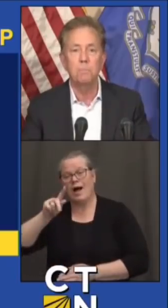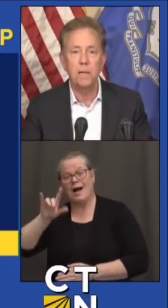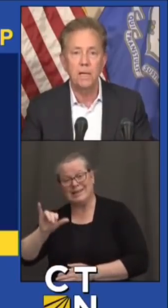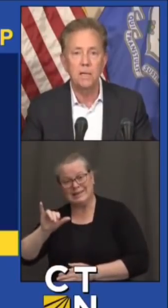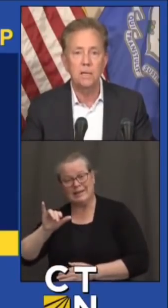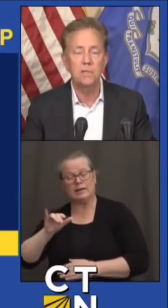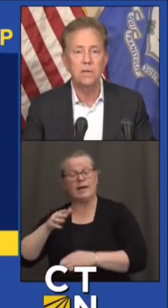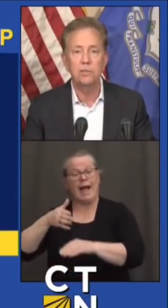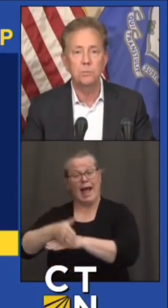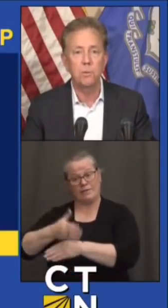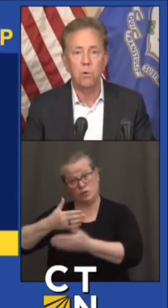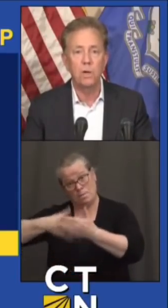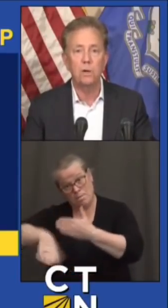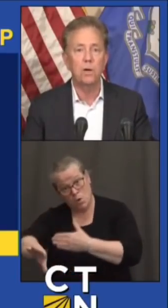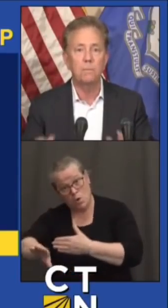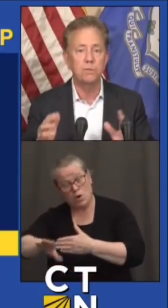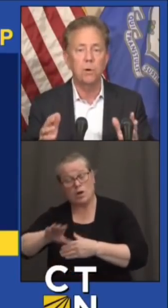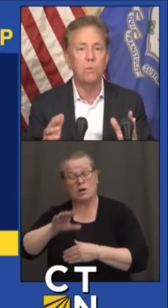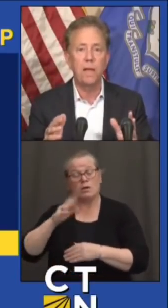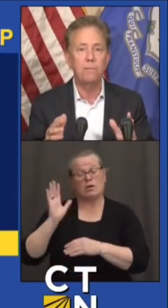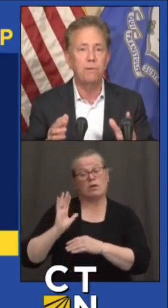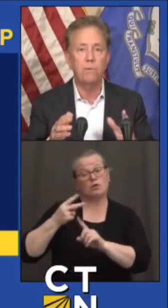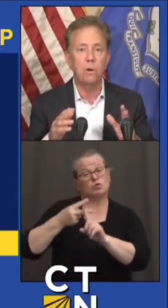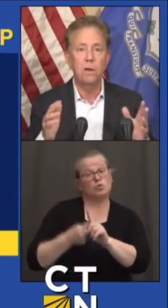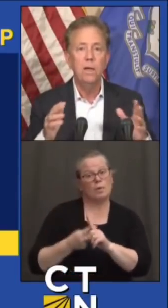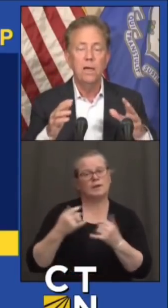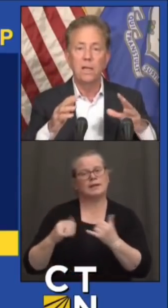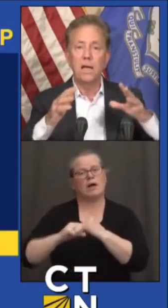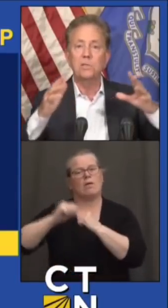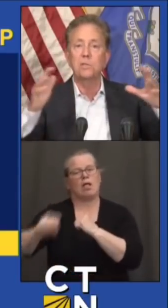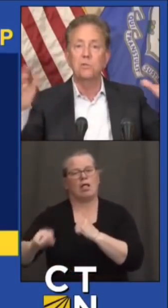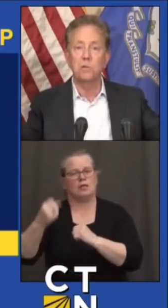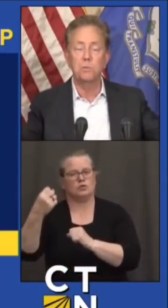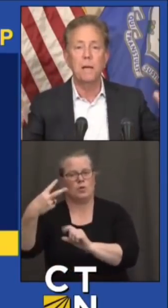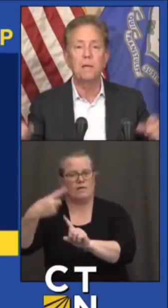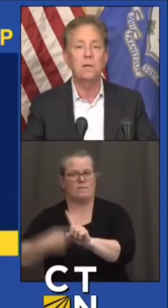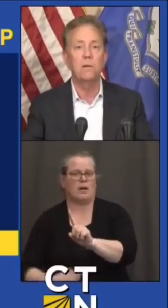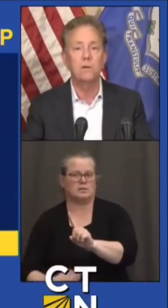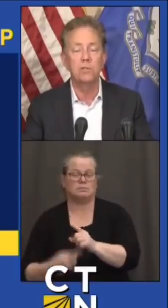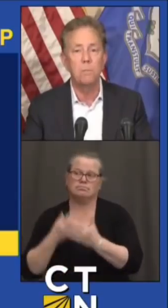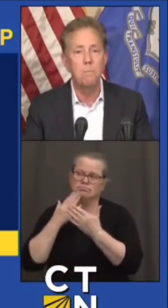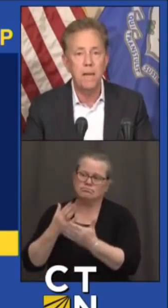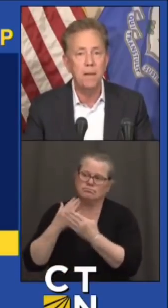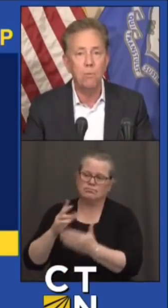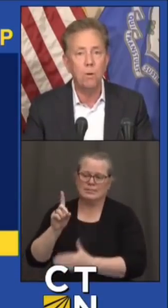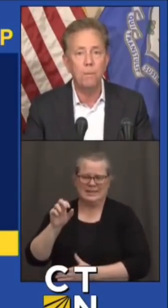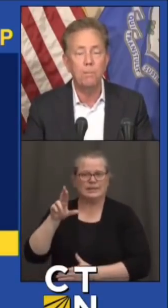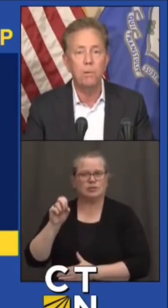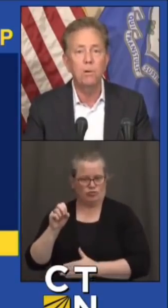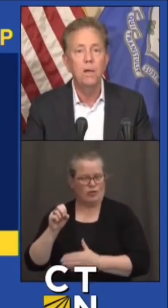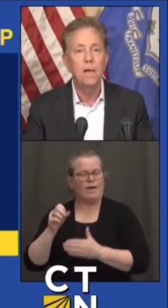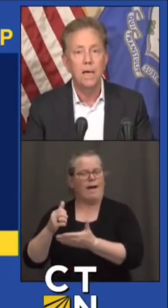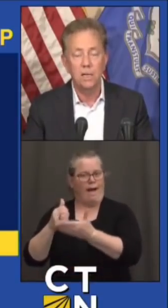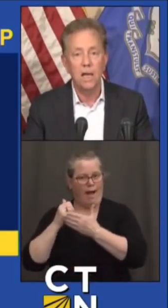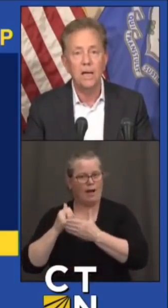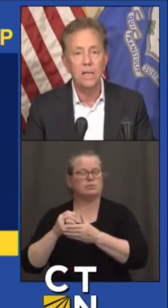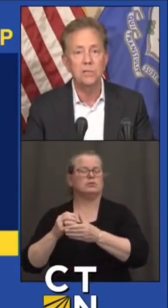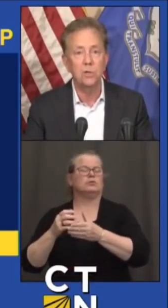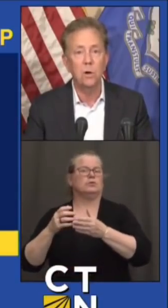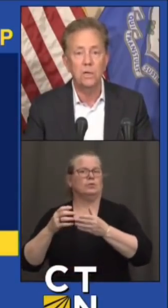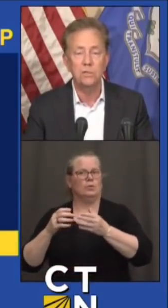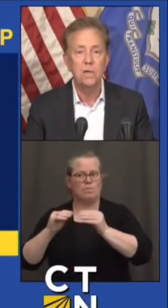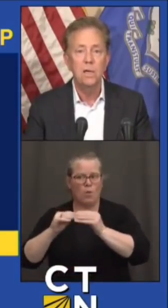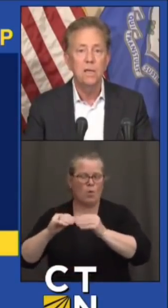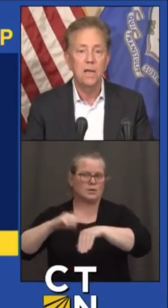is a plan that Deirdre's been working on. I'm so thankful for it. It allows us to expand coverage to many more people at a lot